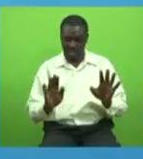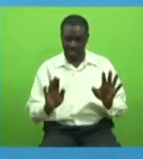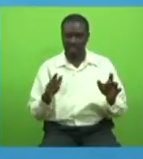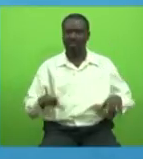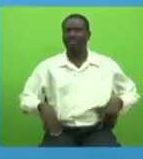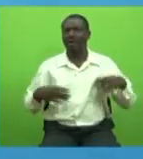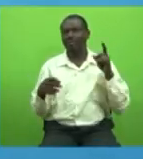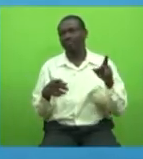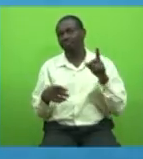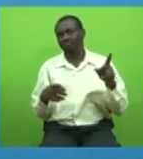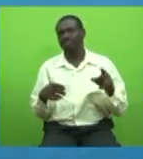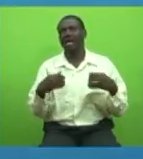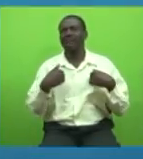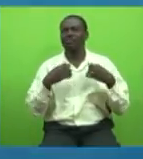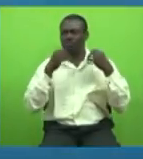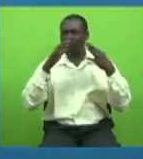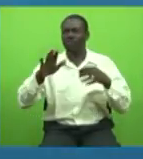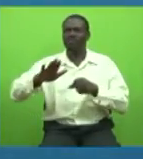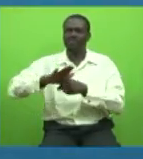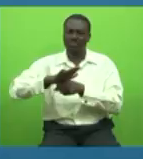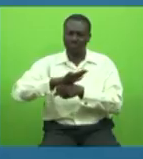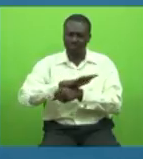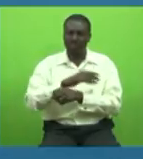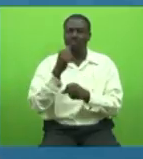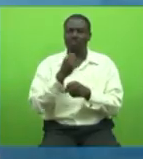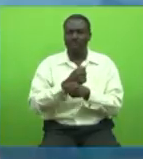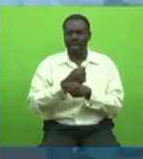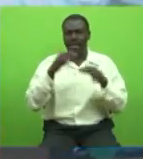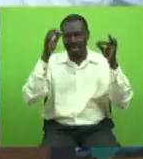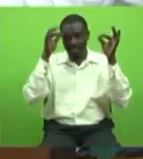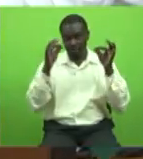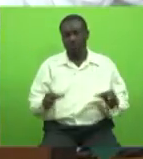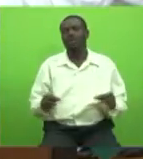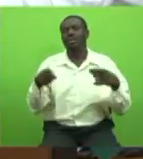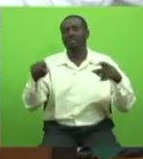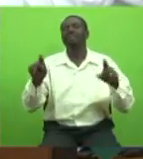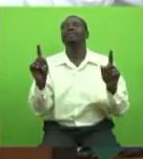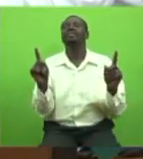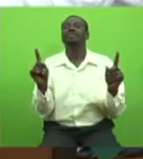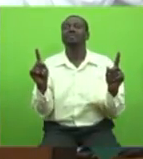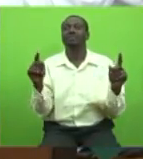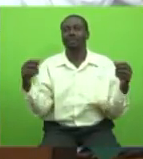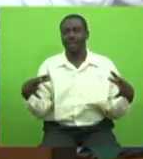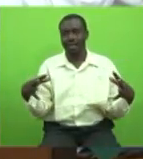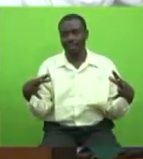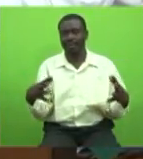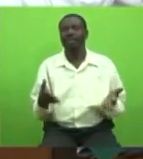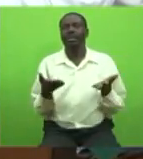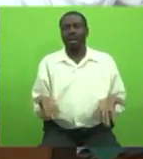make informed decisions. Now, I'll ask you some questions which are